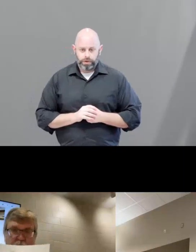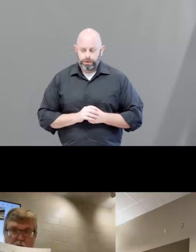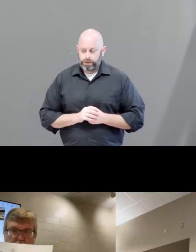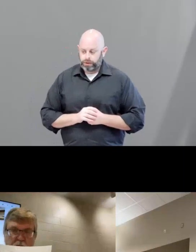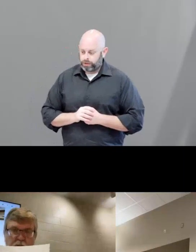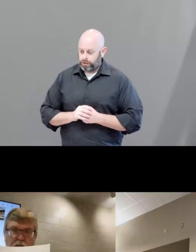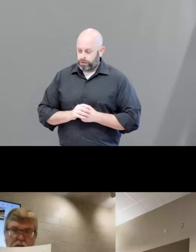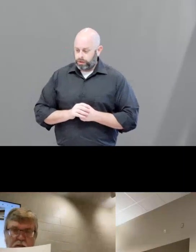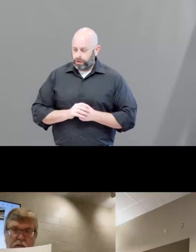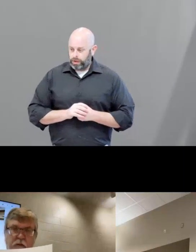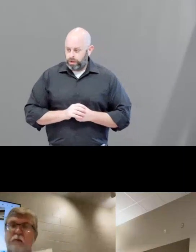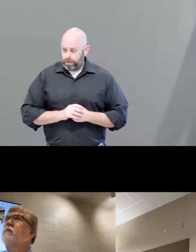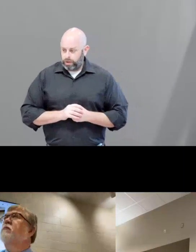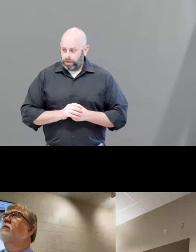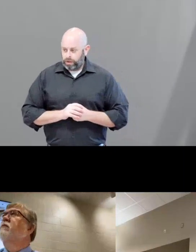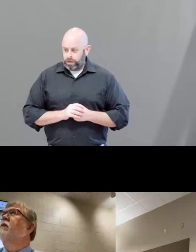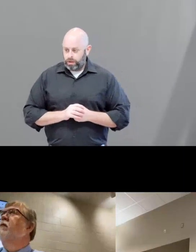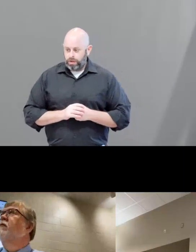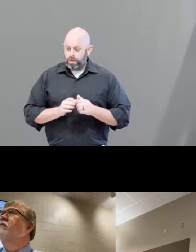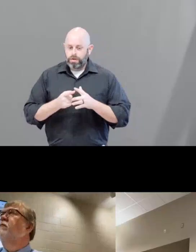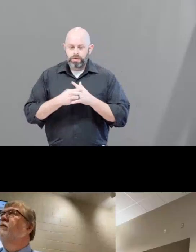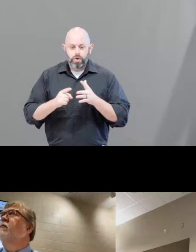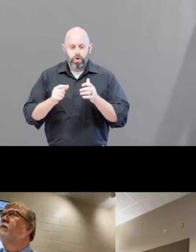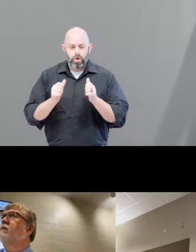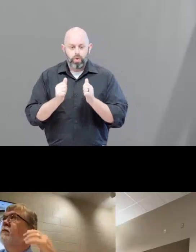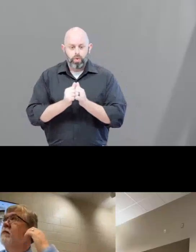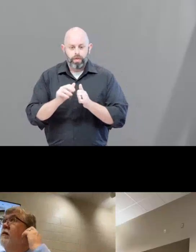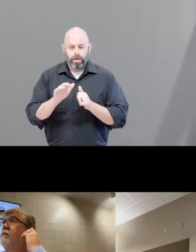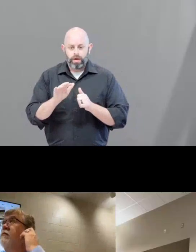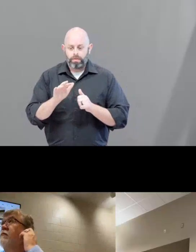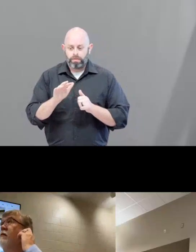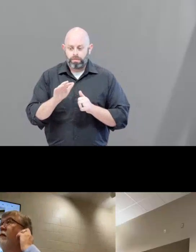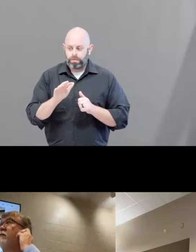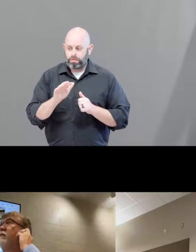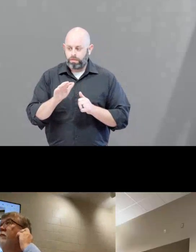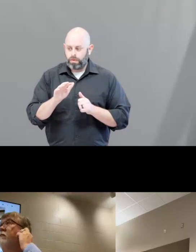Okay. We'll start with